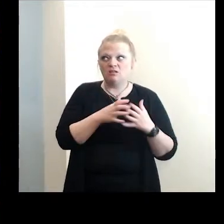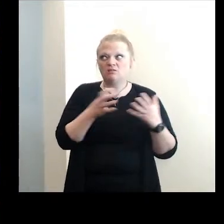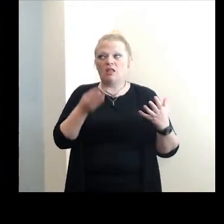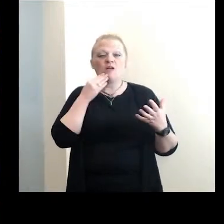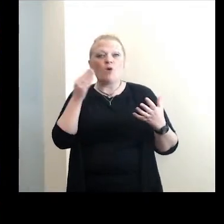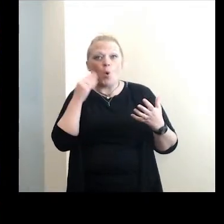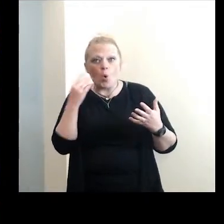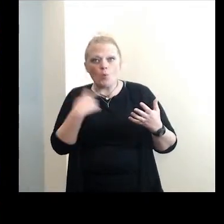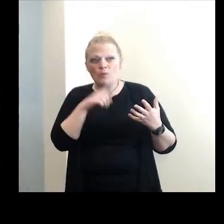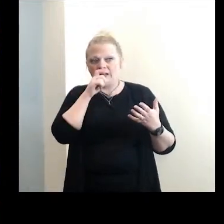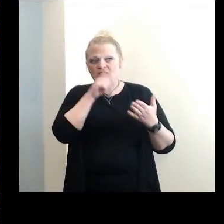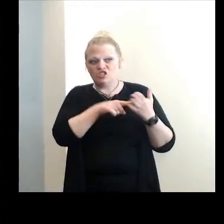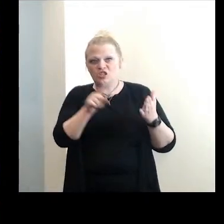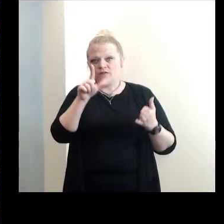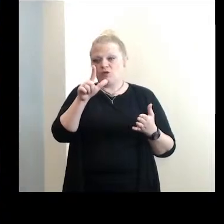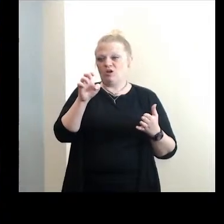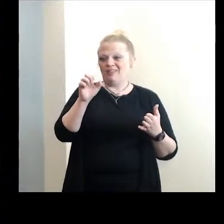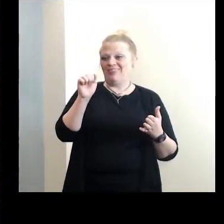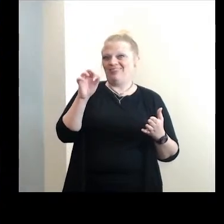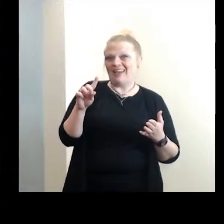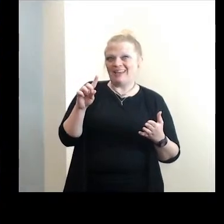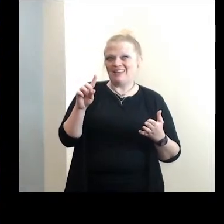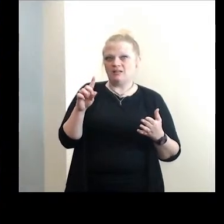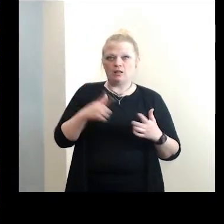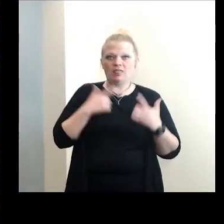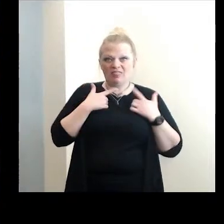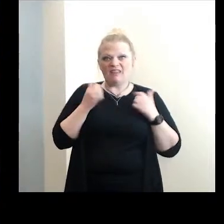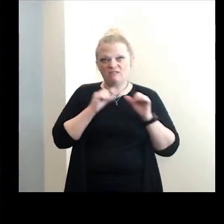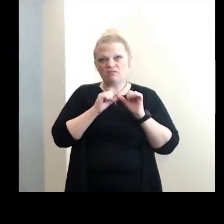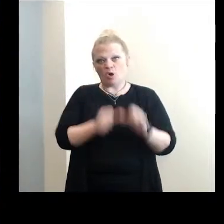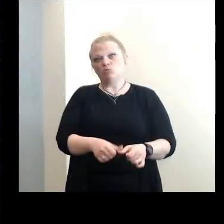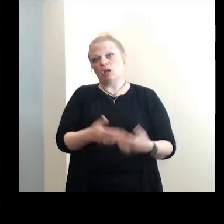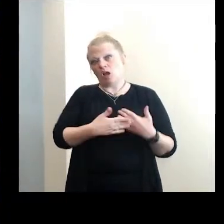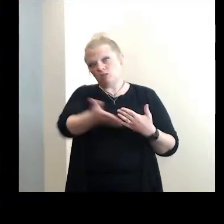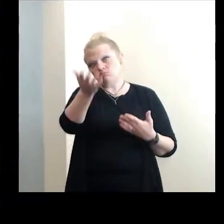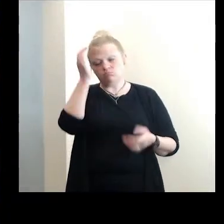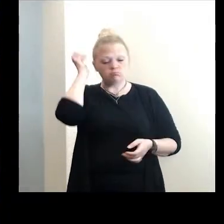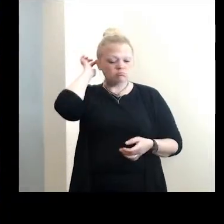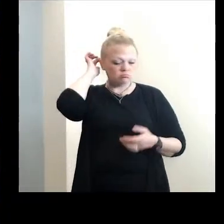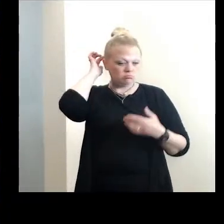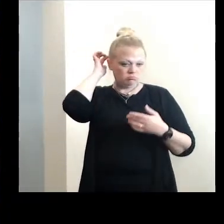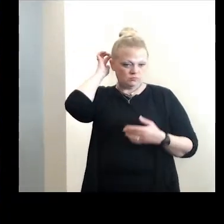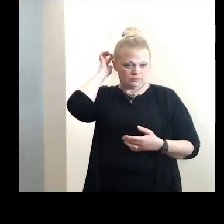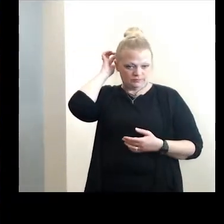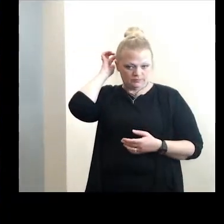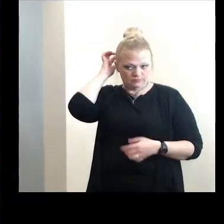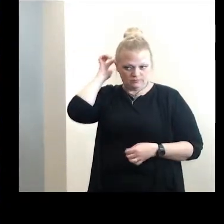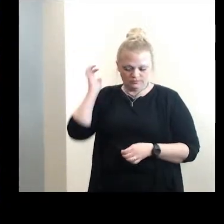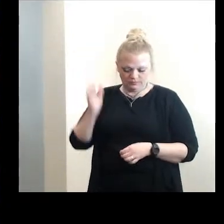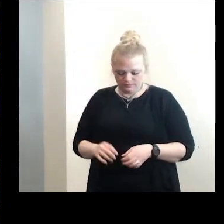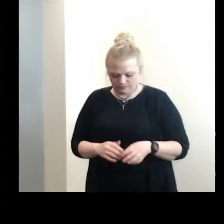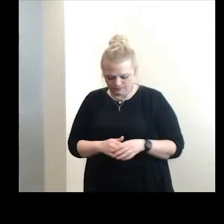homes that we need to check for lead. Life goes on. Thanks.